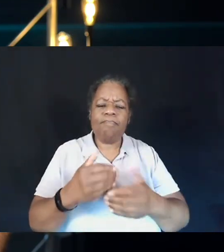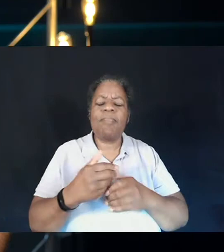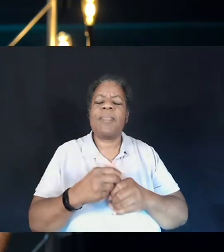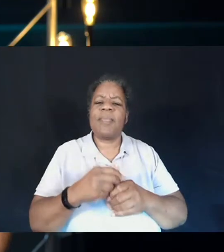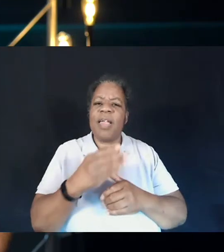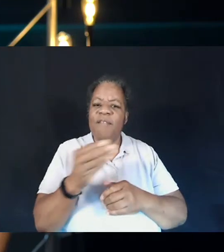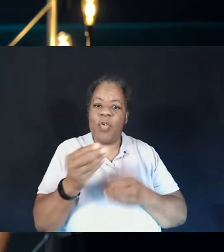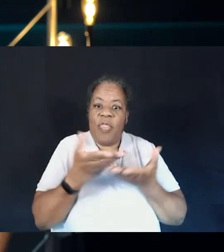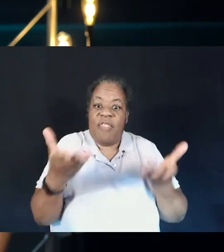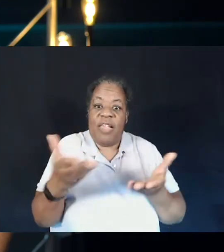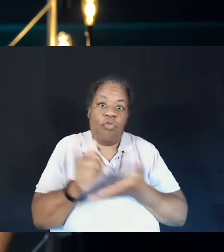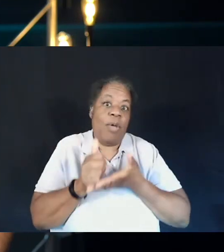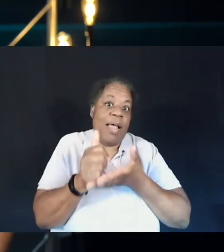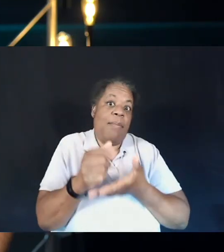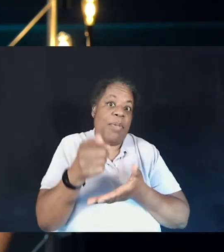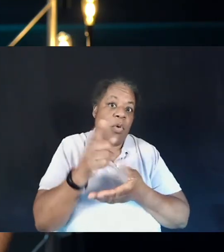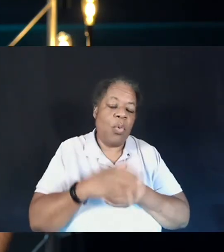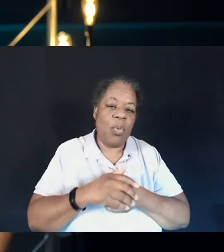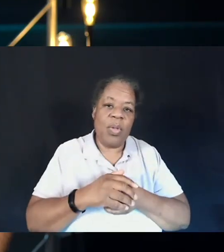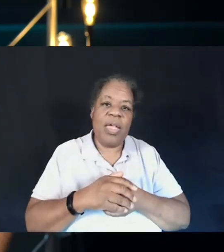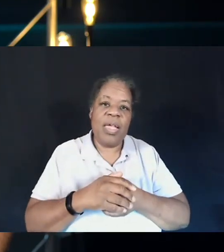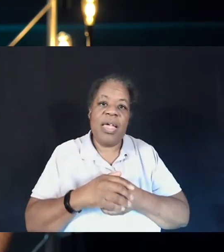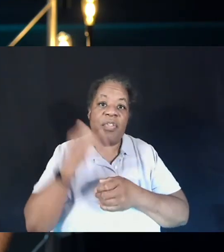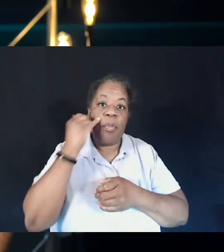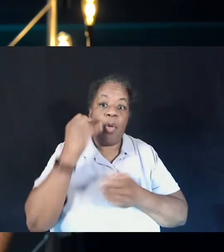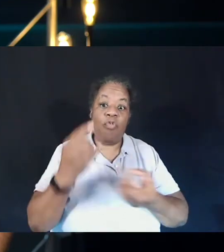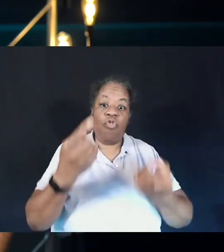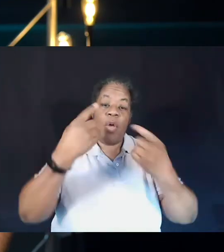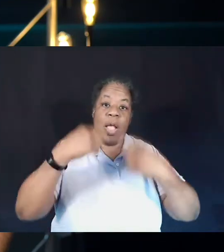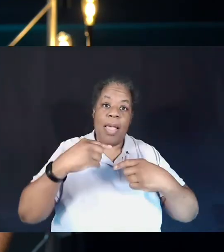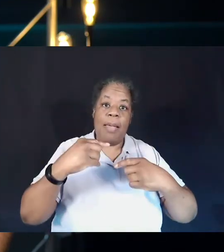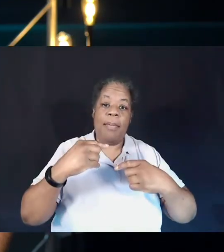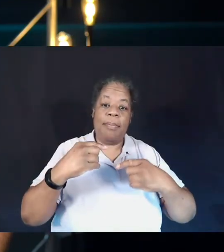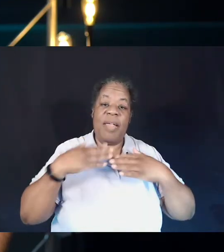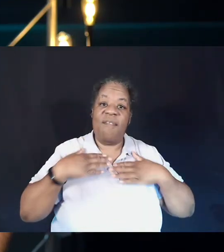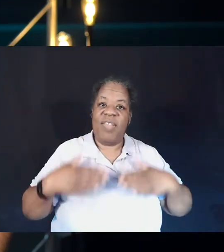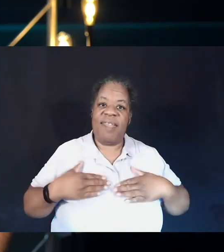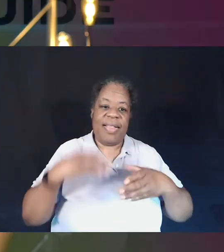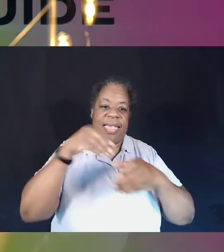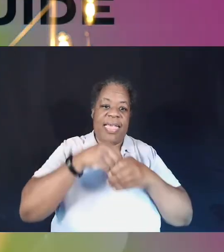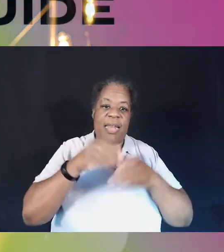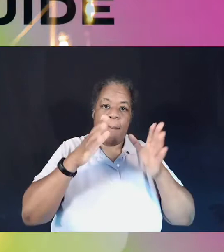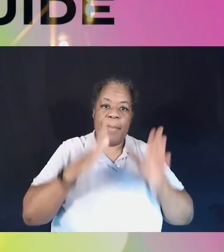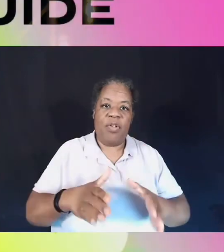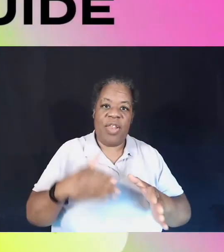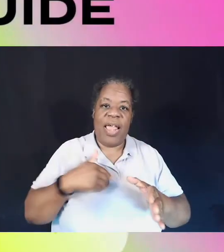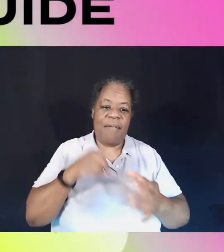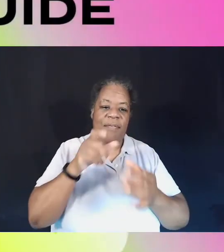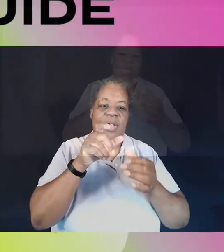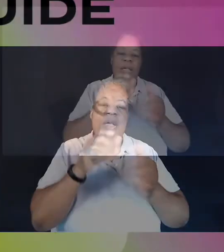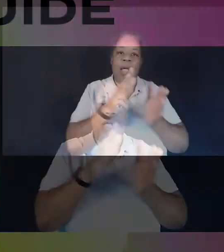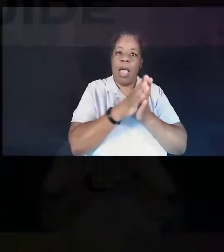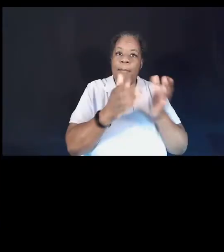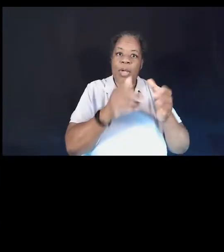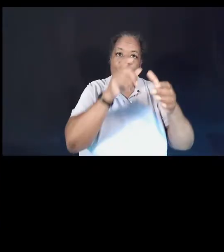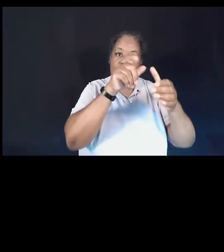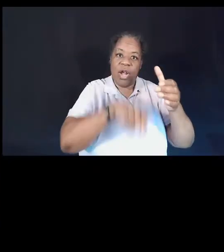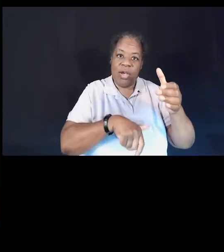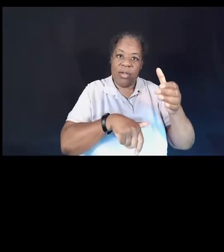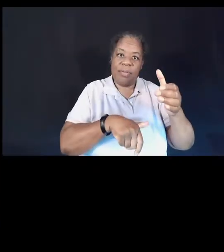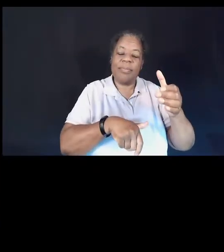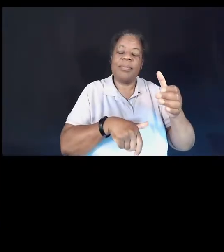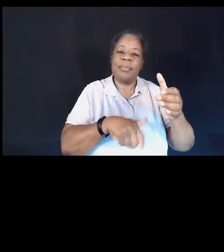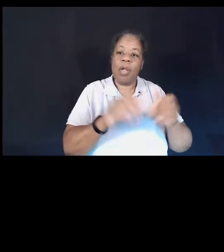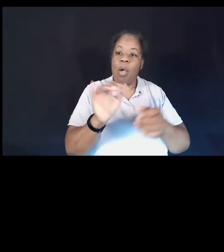you. If you've come physically to one of our campuses, we have a bookmark that outlines the 5 steps we're about to walk through. But you can also find it digitally in our